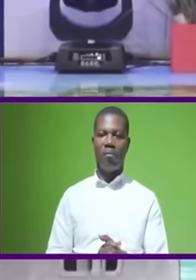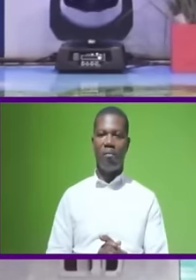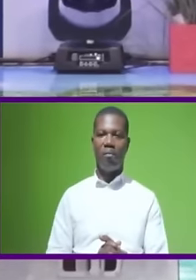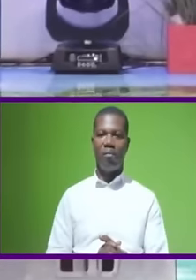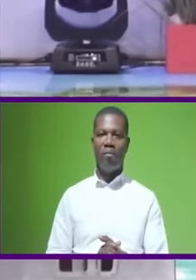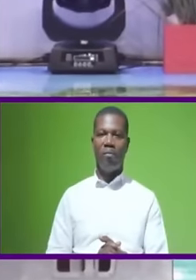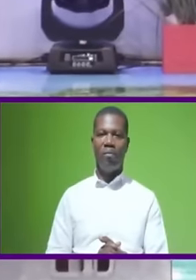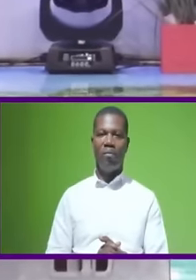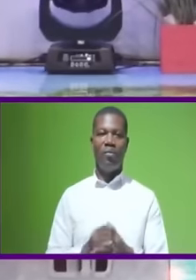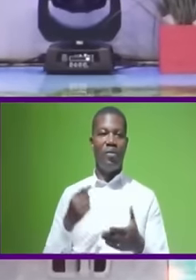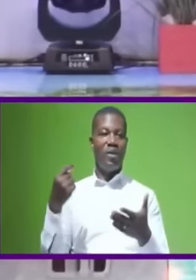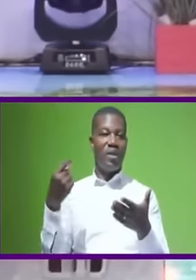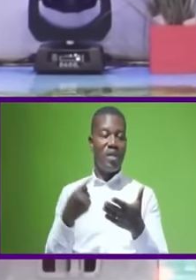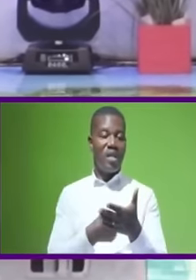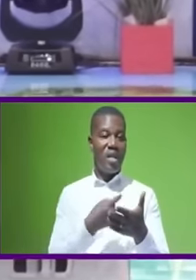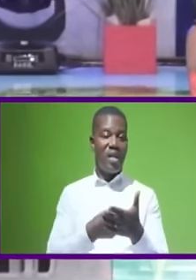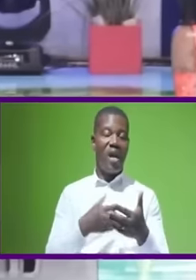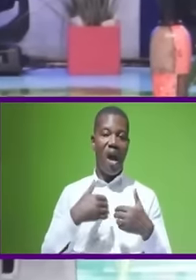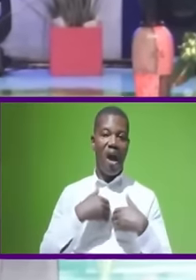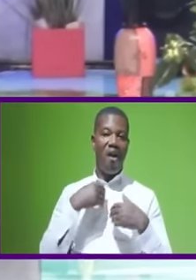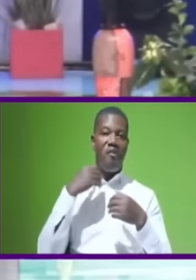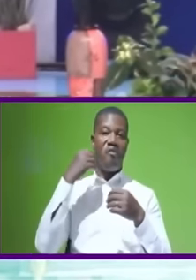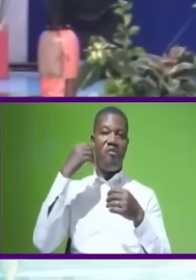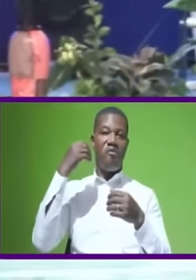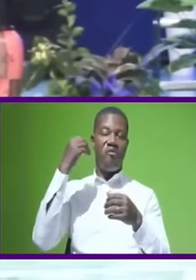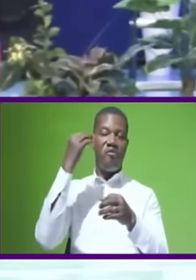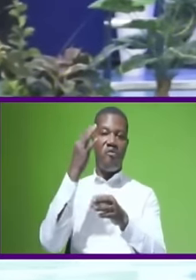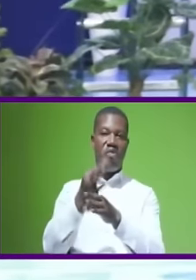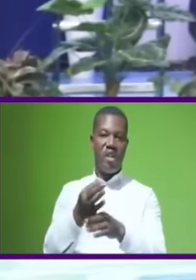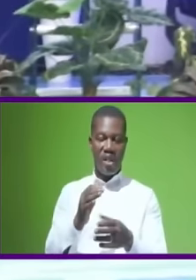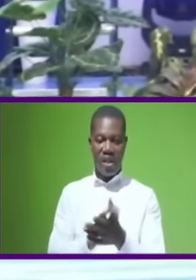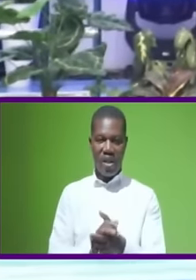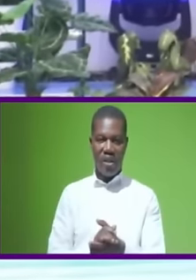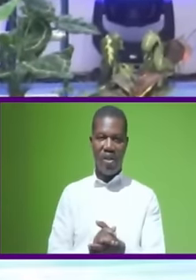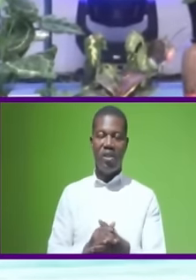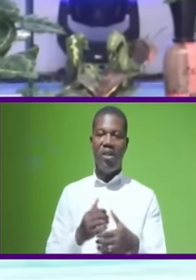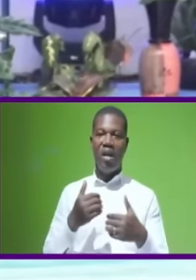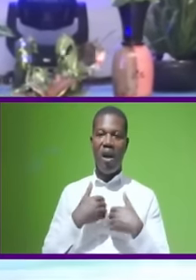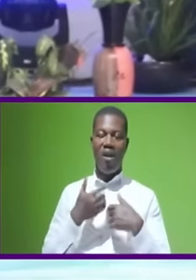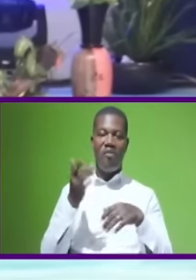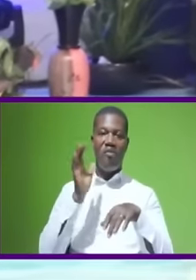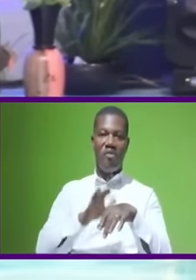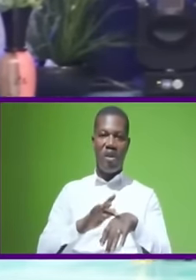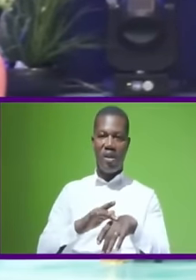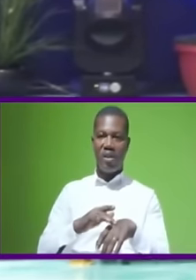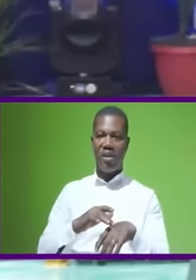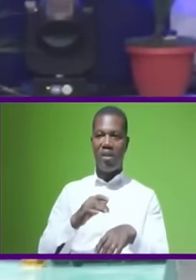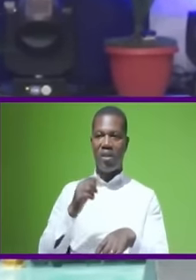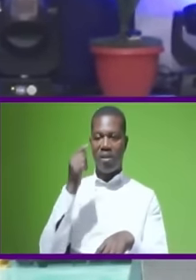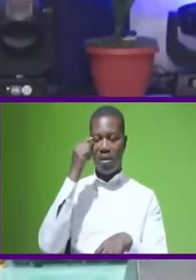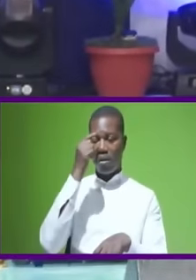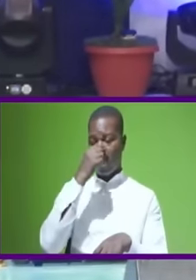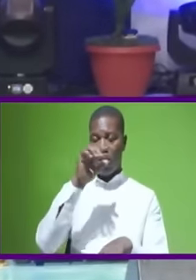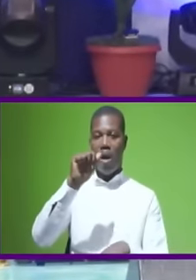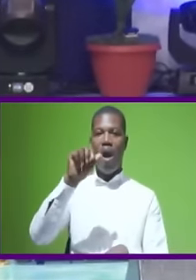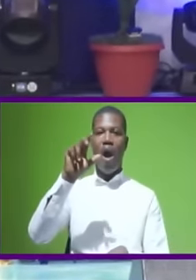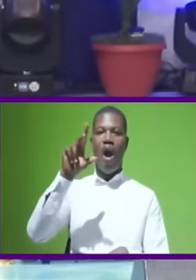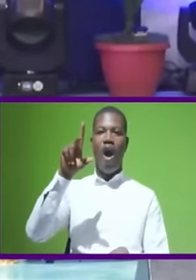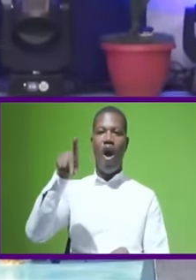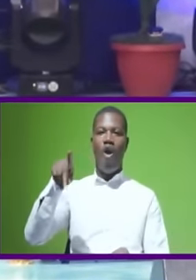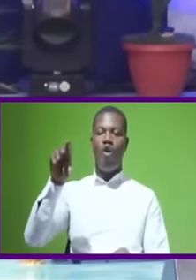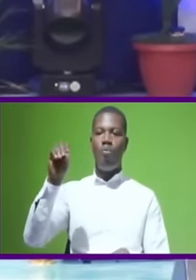Na Ghana wajidi ebisempo Apollo yo bina wuhua. Yes. Wonso ebi yade. Ebi